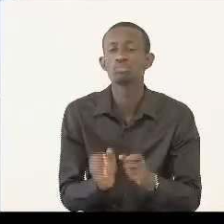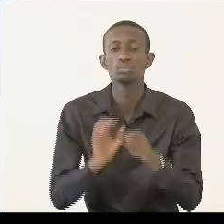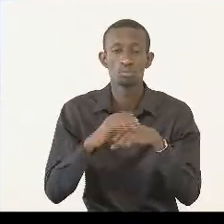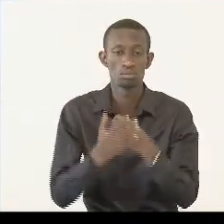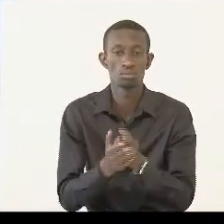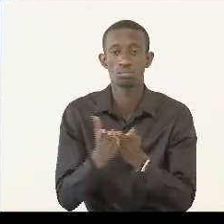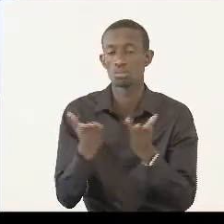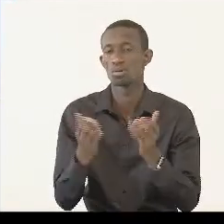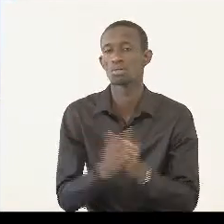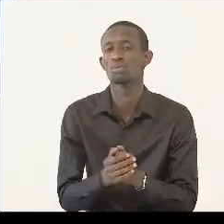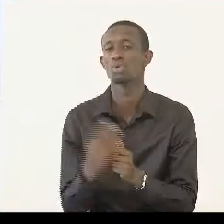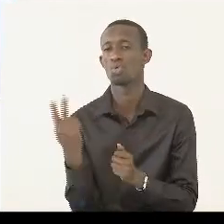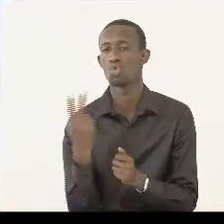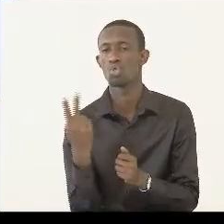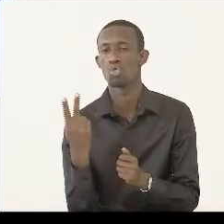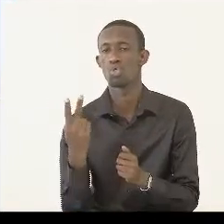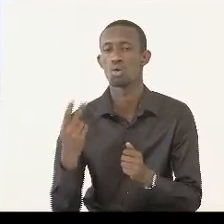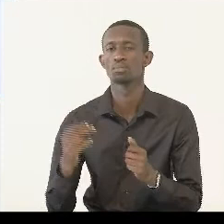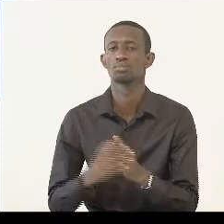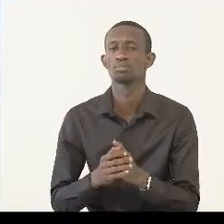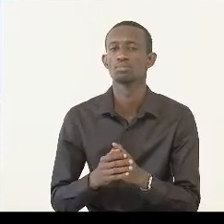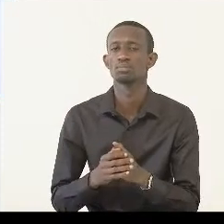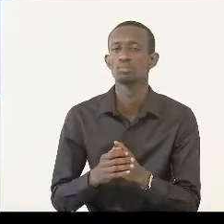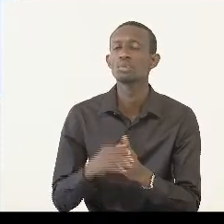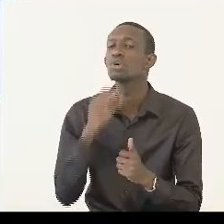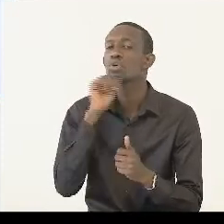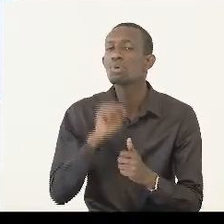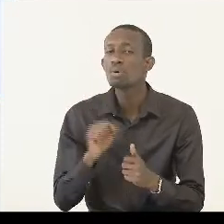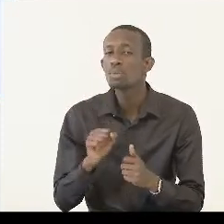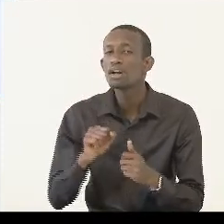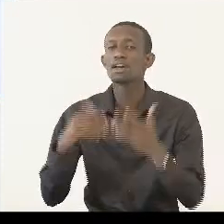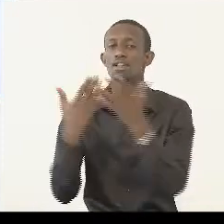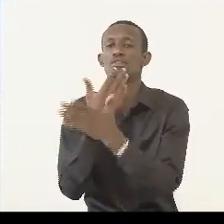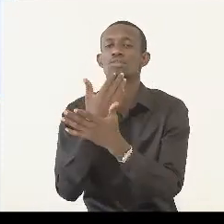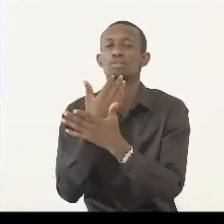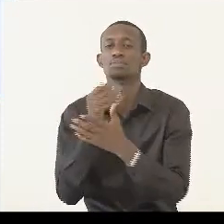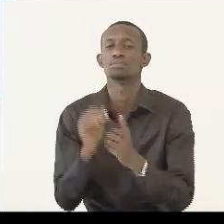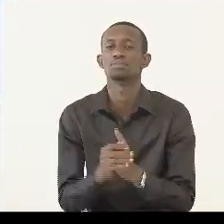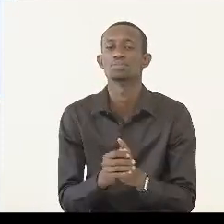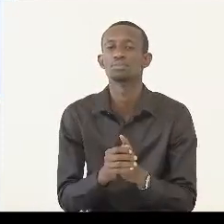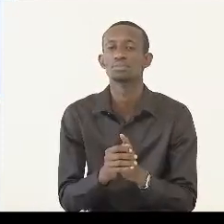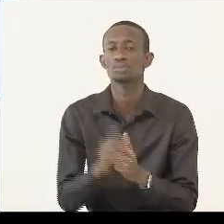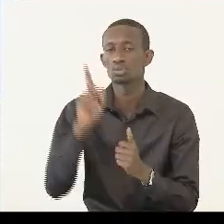have a semi-conservative. But how? An old one and a new.